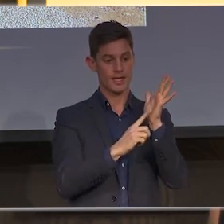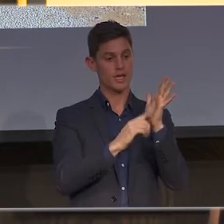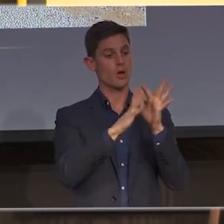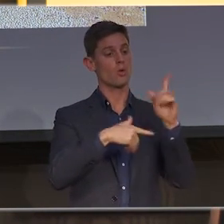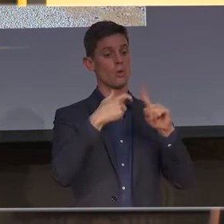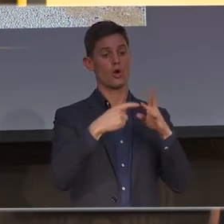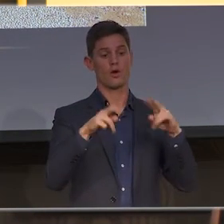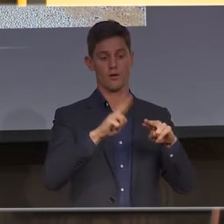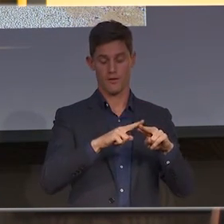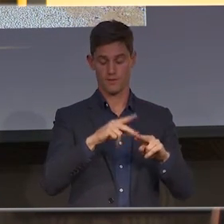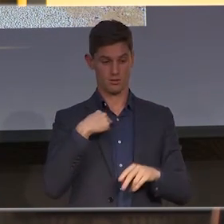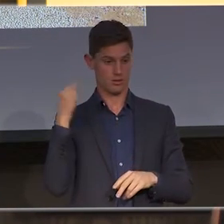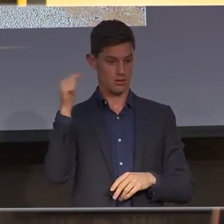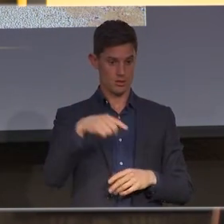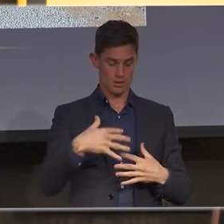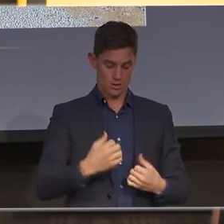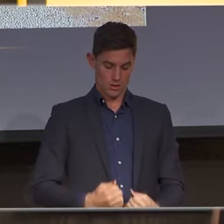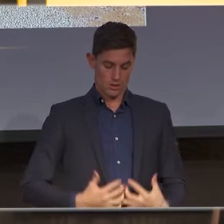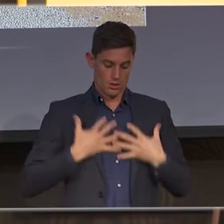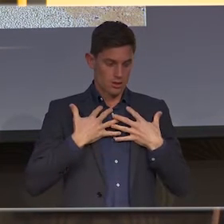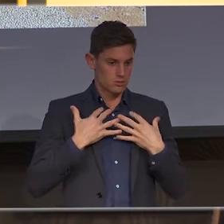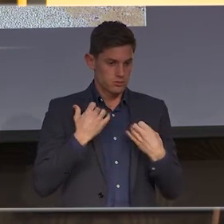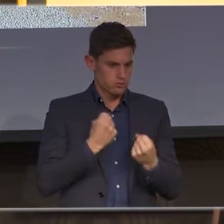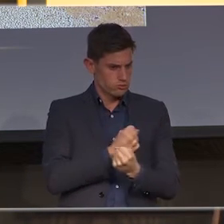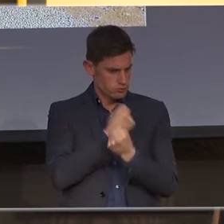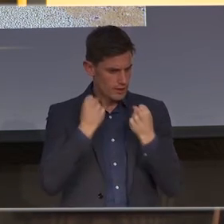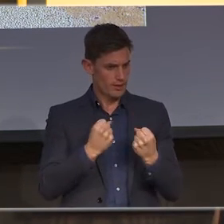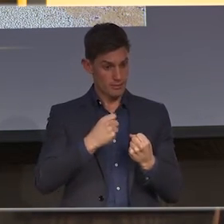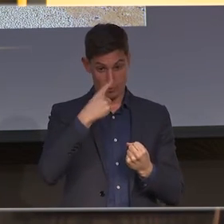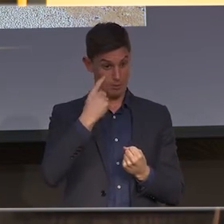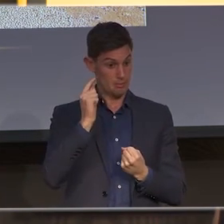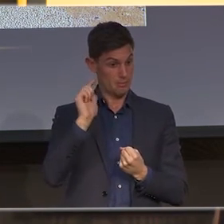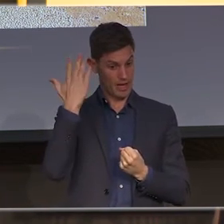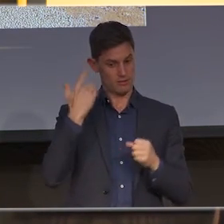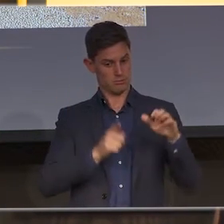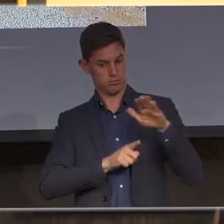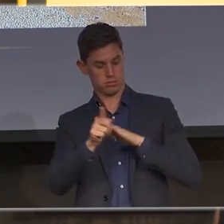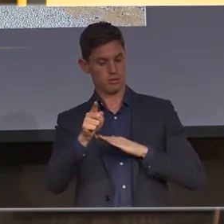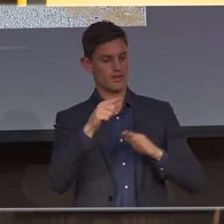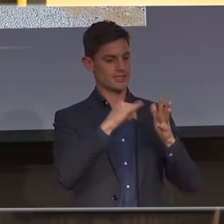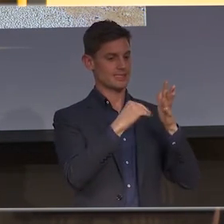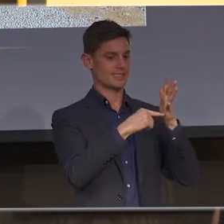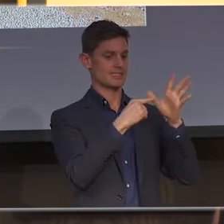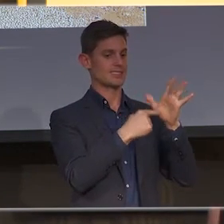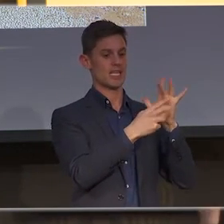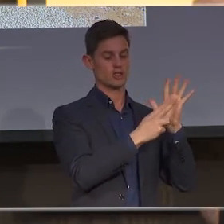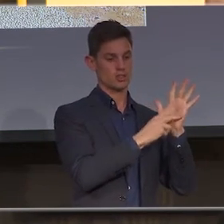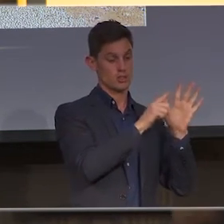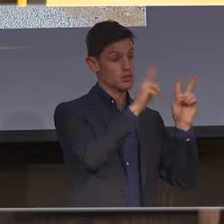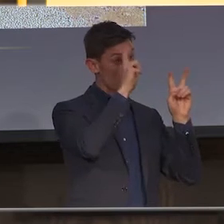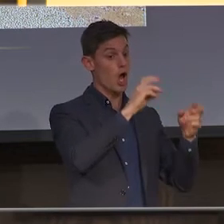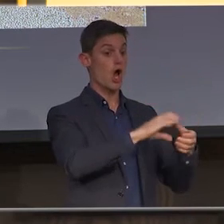I felt the strength and dignity of those who walked off Wave Hill Station, then officially